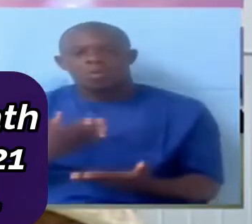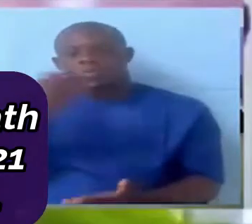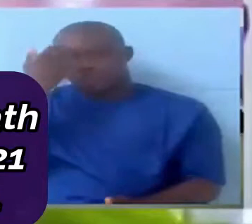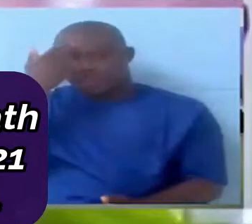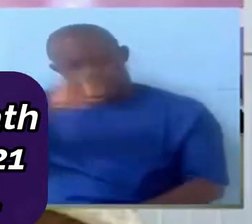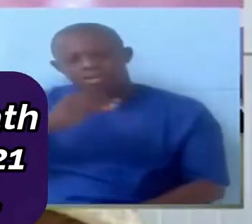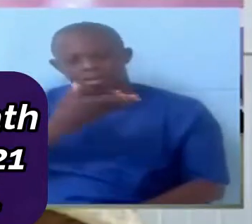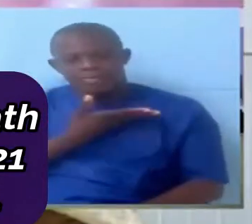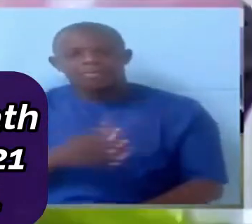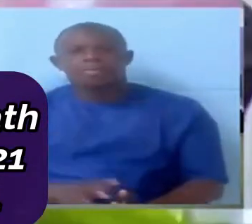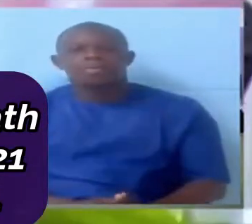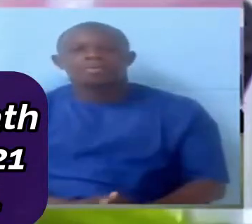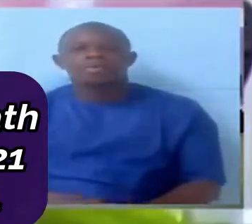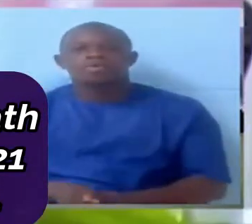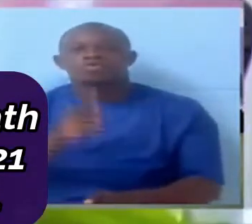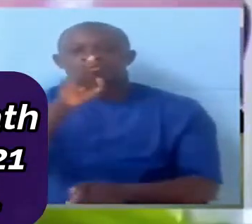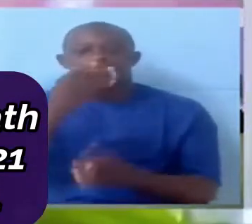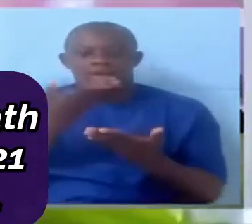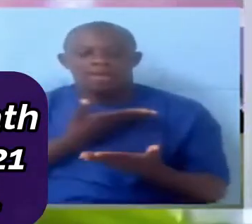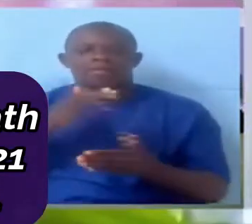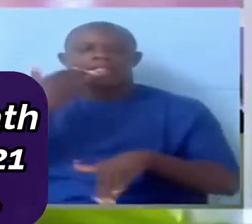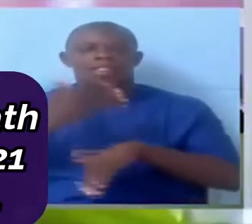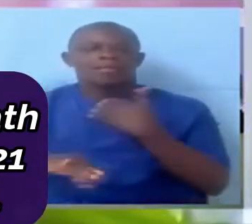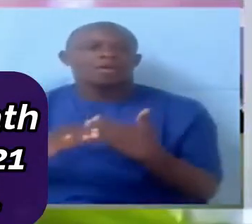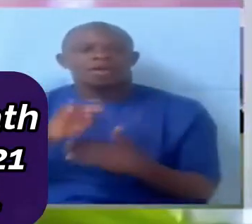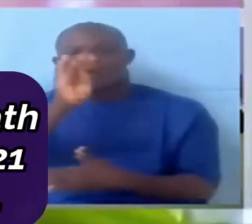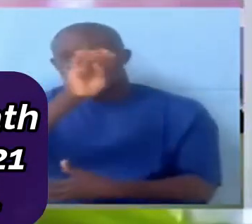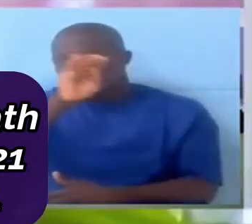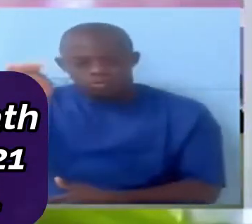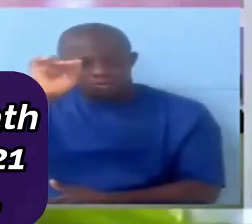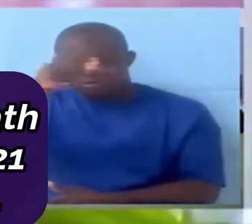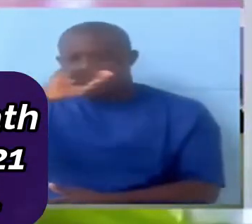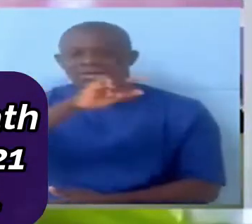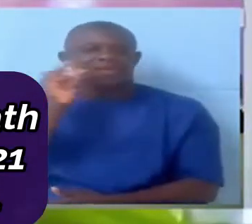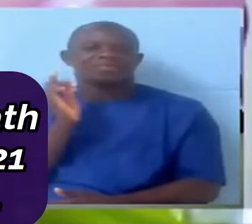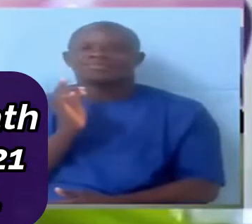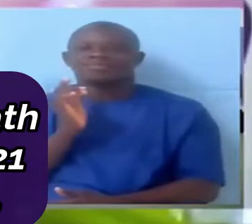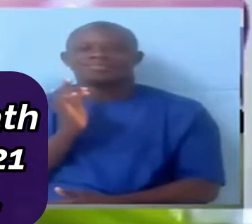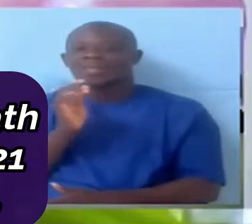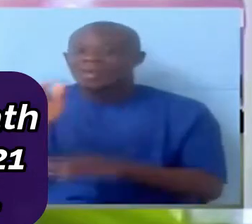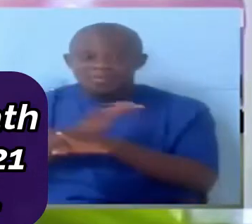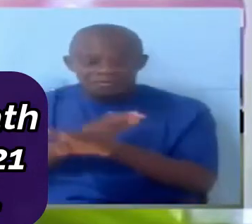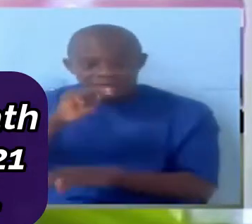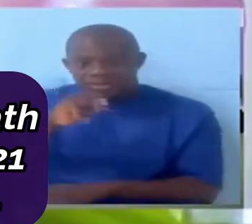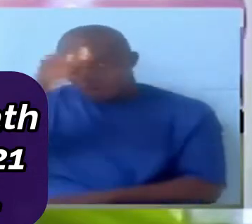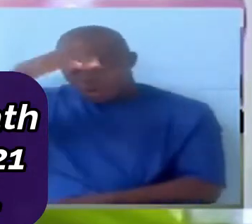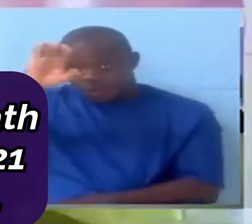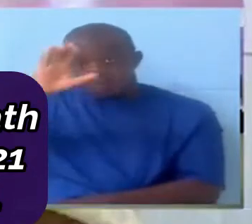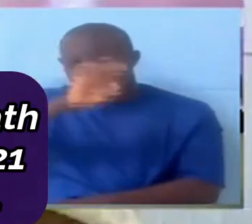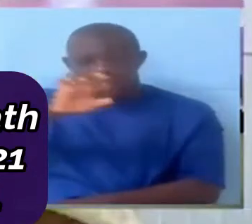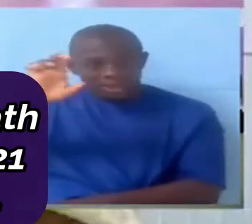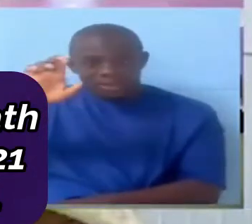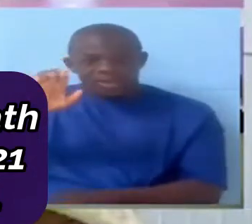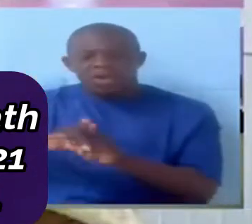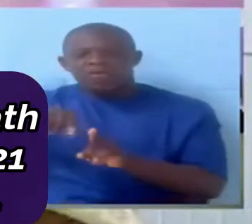COVID-19. Well, if you saw him before the TRRC, the man looks huge.